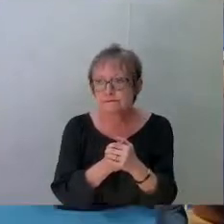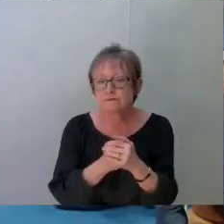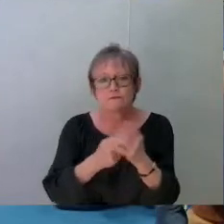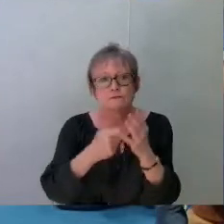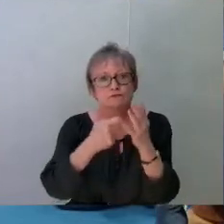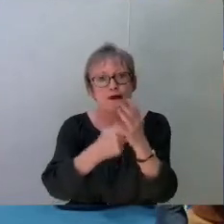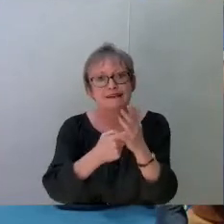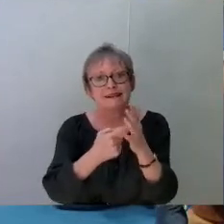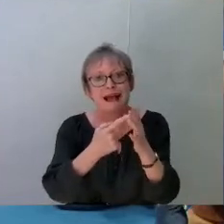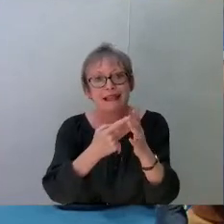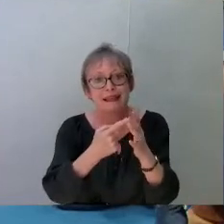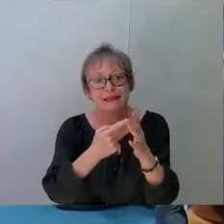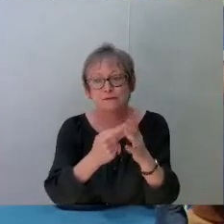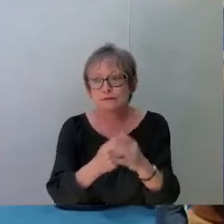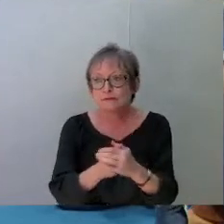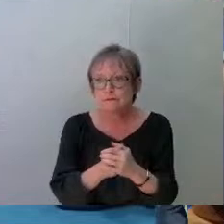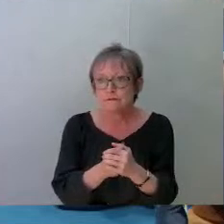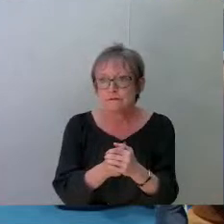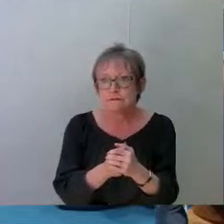Raz Ali.